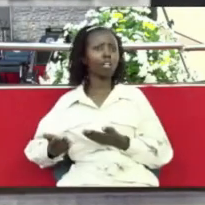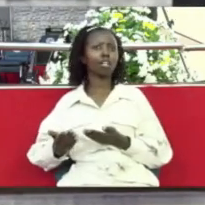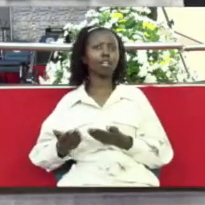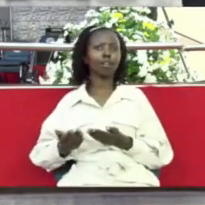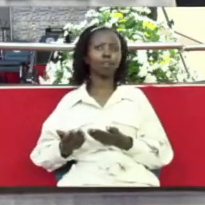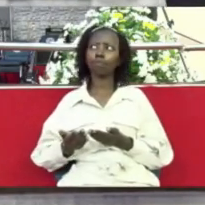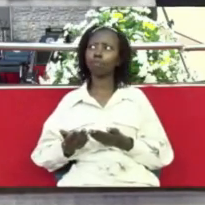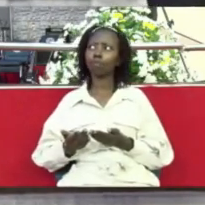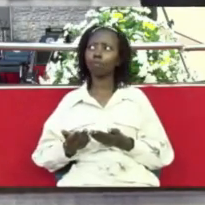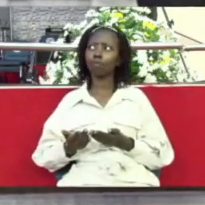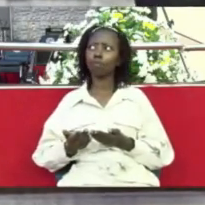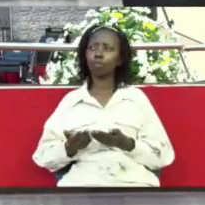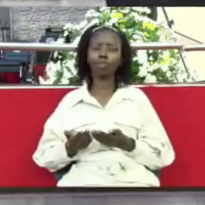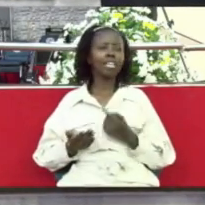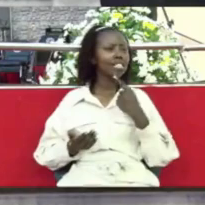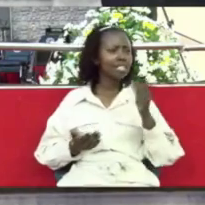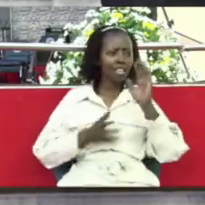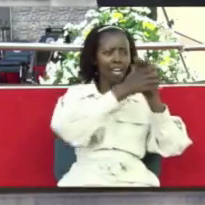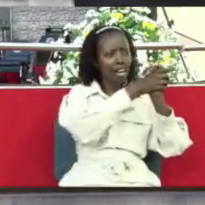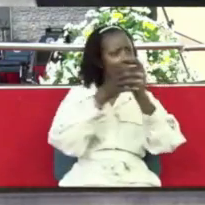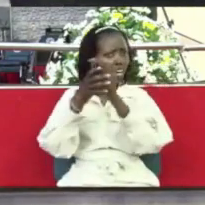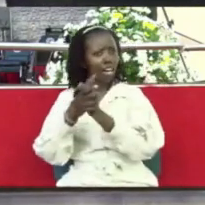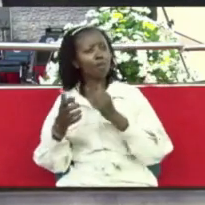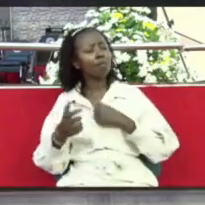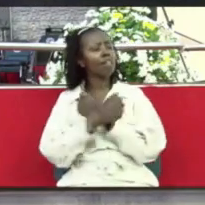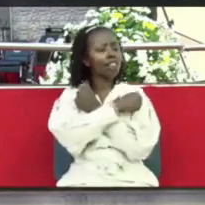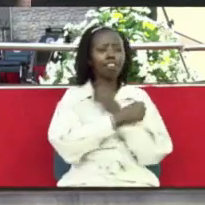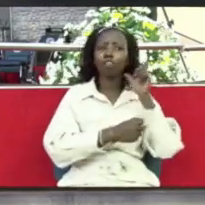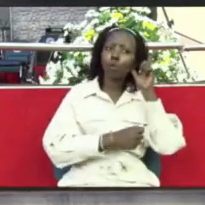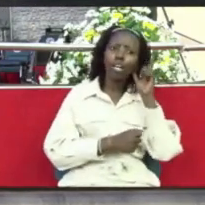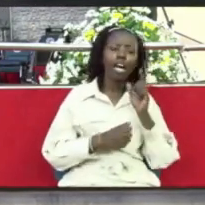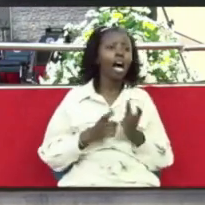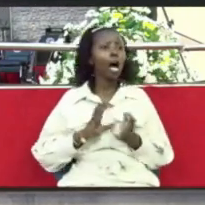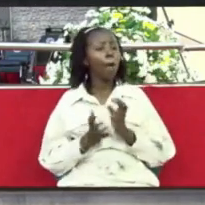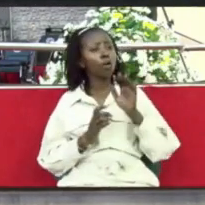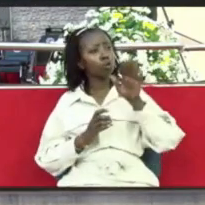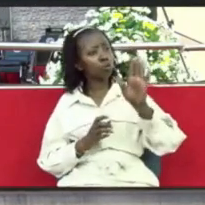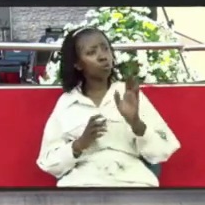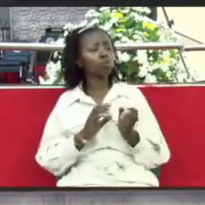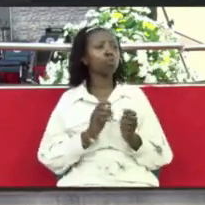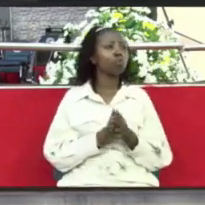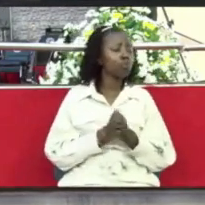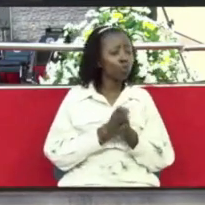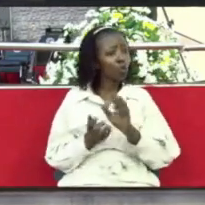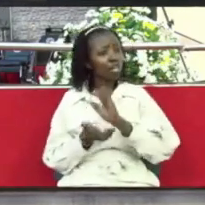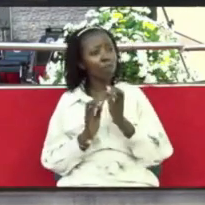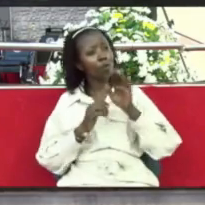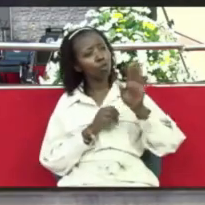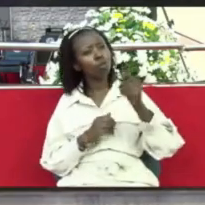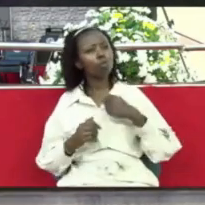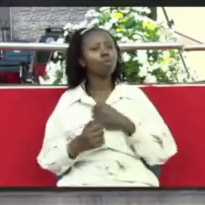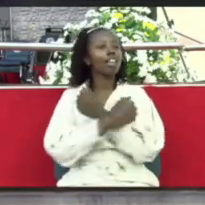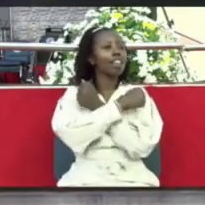yourself, tell me hello. I would love to hear about you and your story, a little bit about you, but I love being